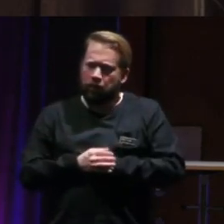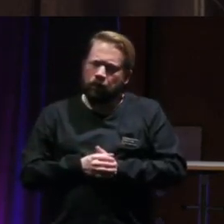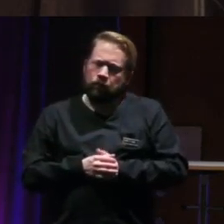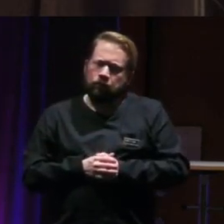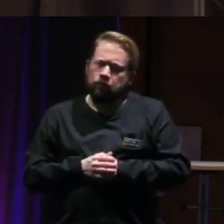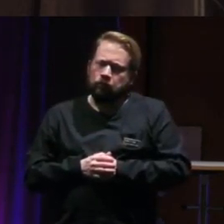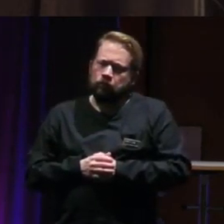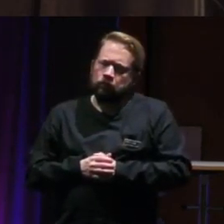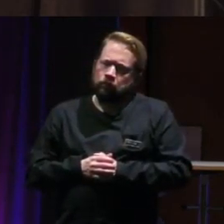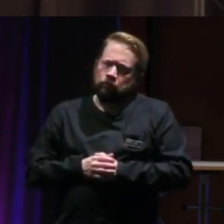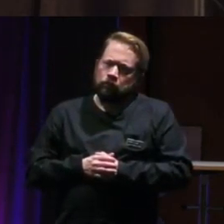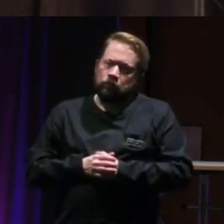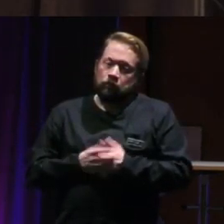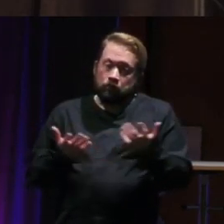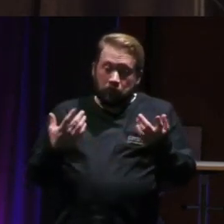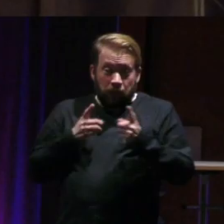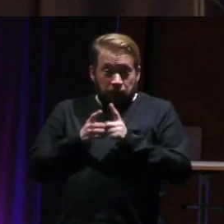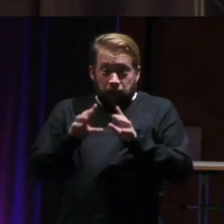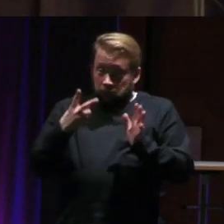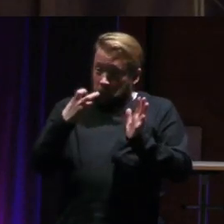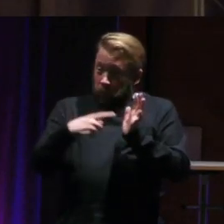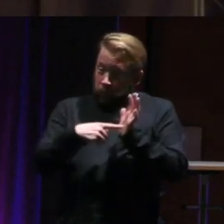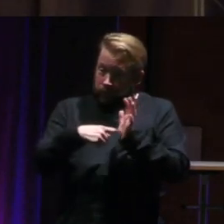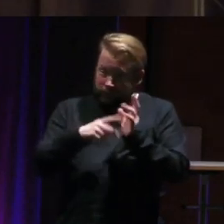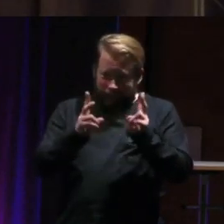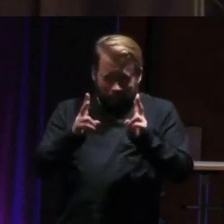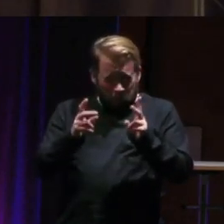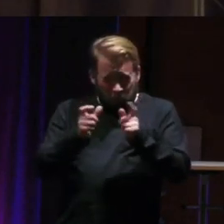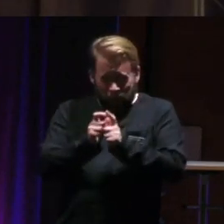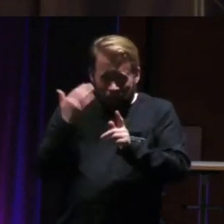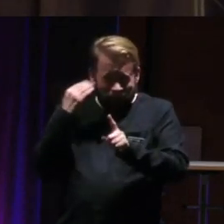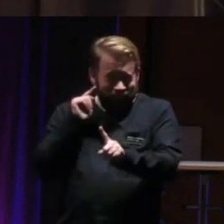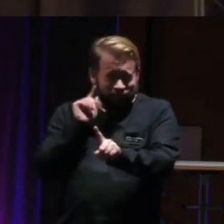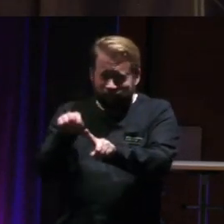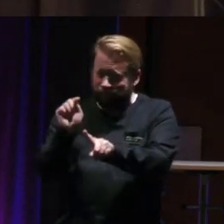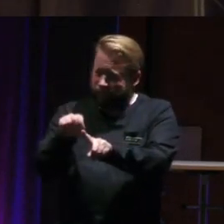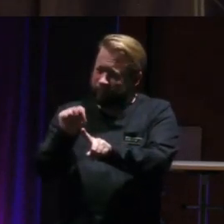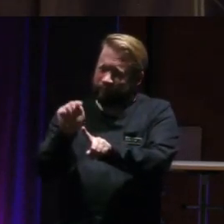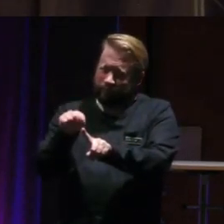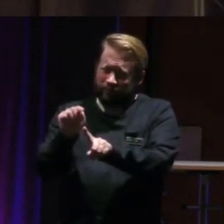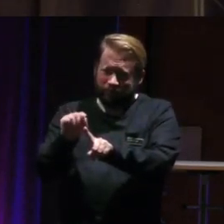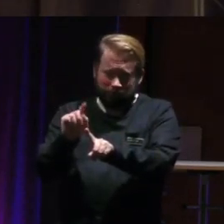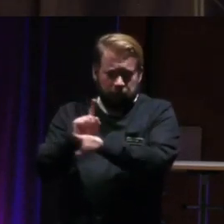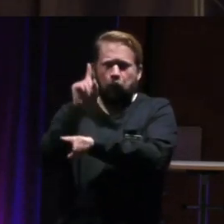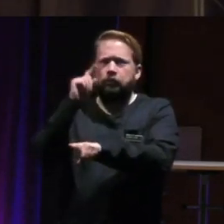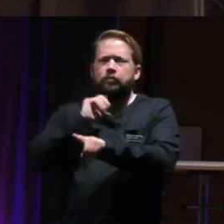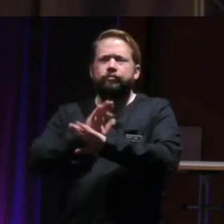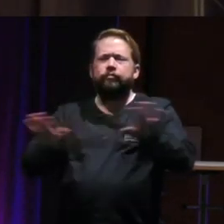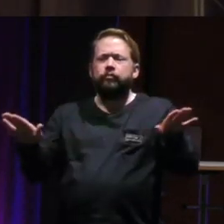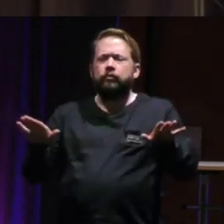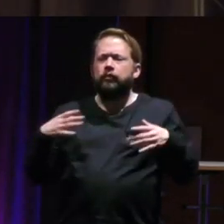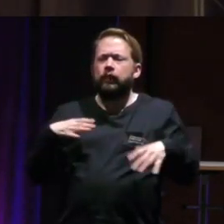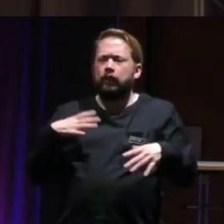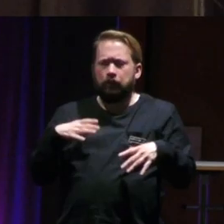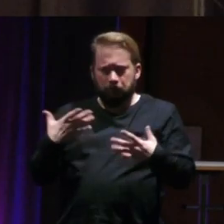like 20 times in this very club in yeah Moscow before, it was like half a year ago, we